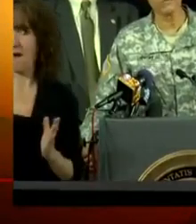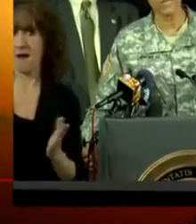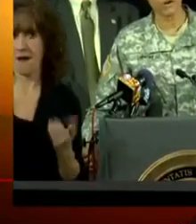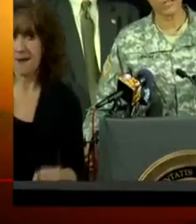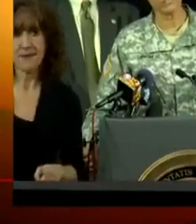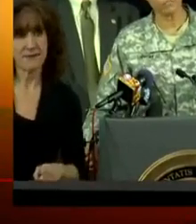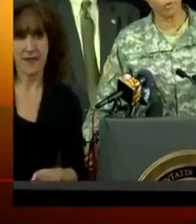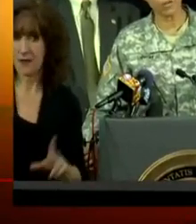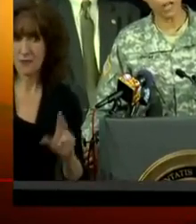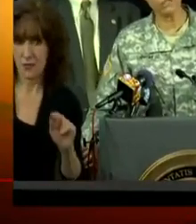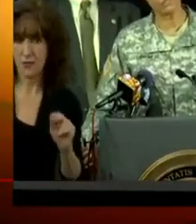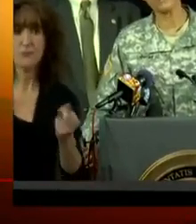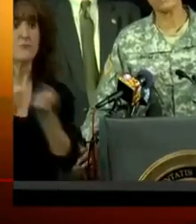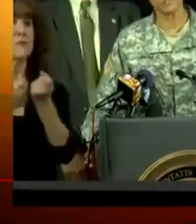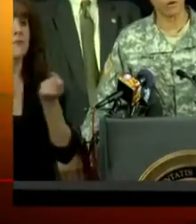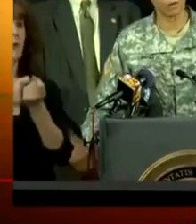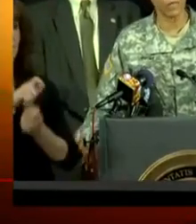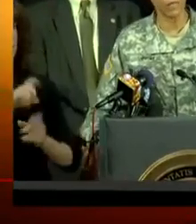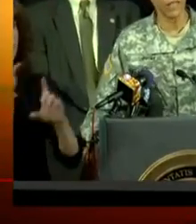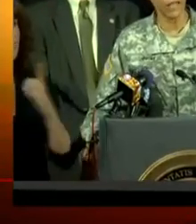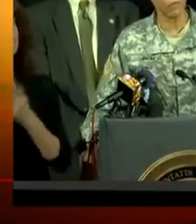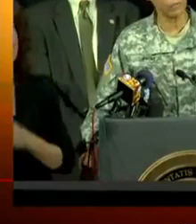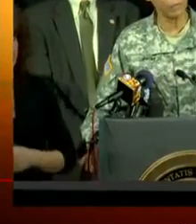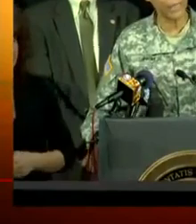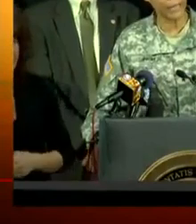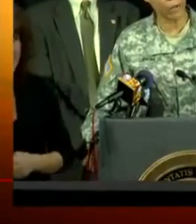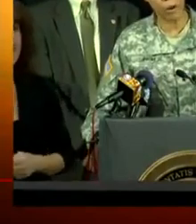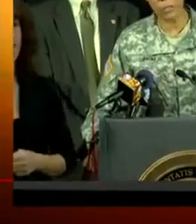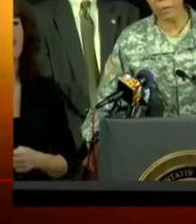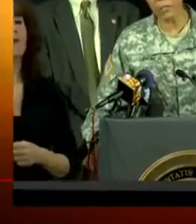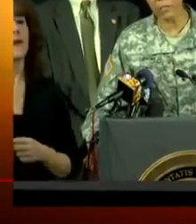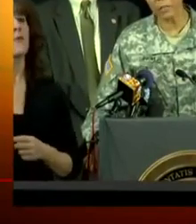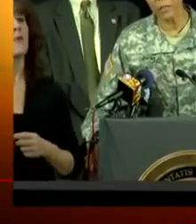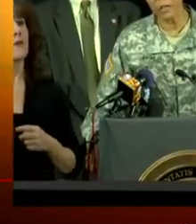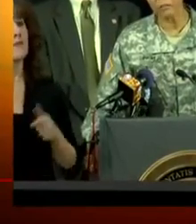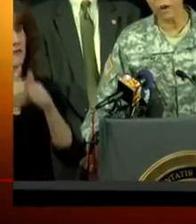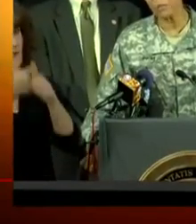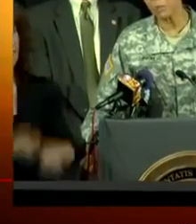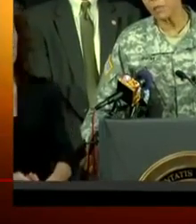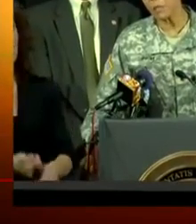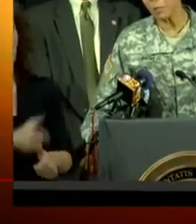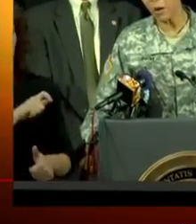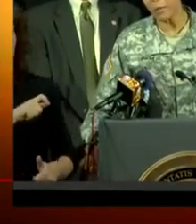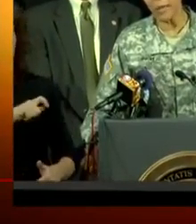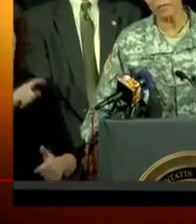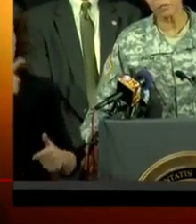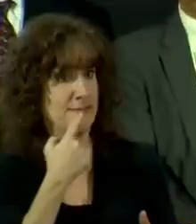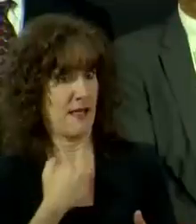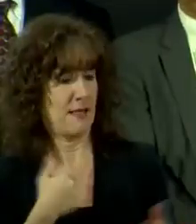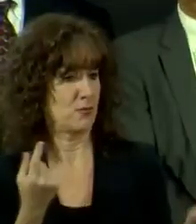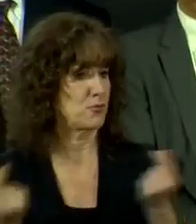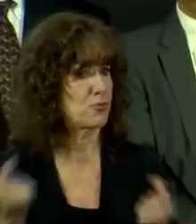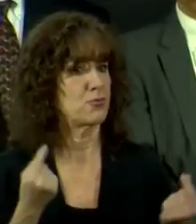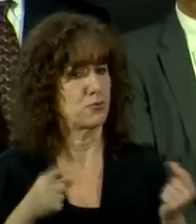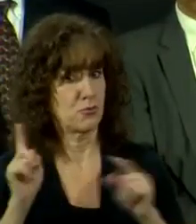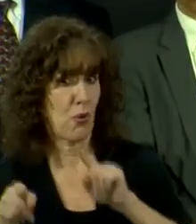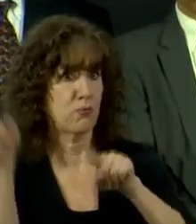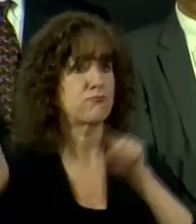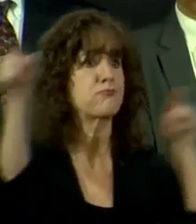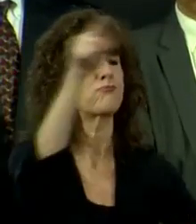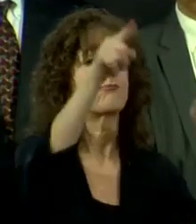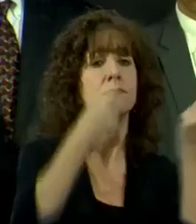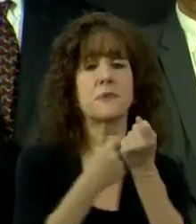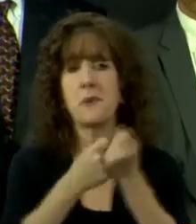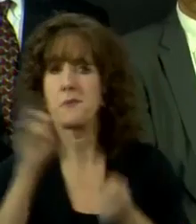point. We are in support of the police department, and we will be taking our direction from the police department as in where we're going to go out